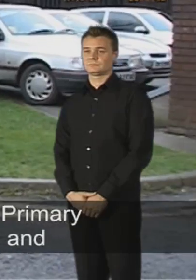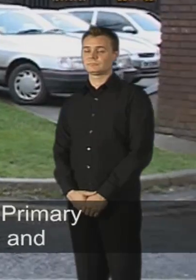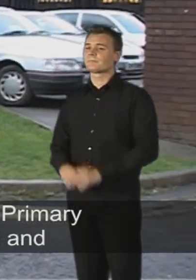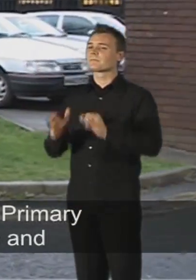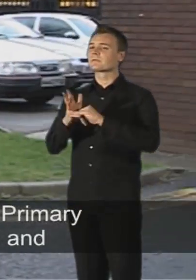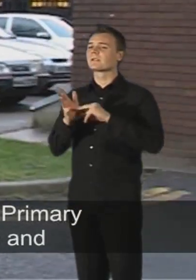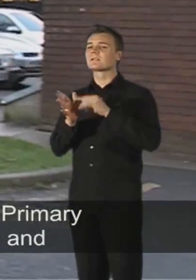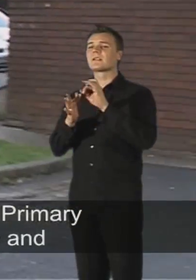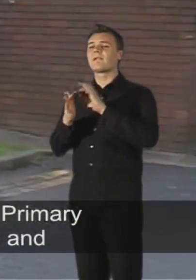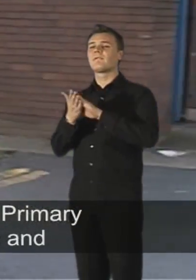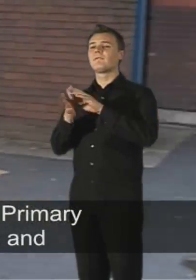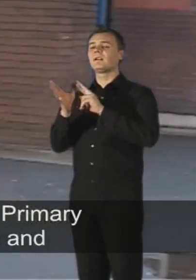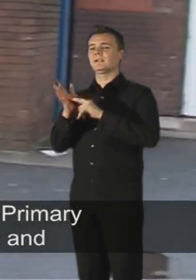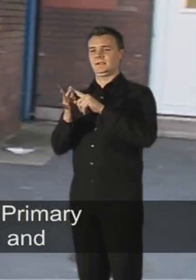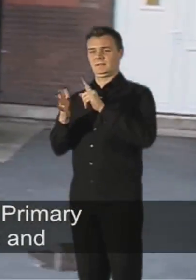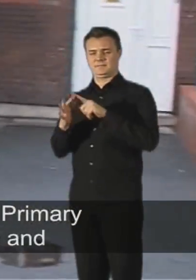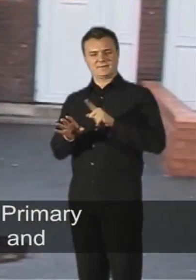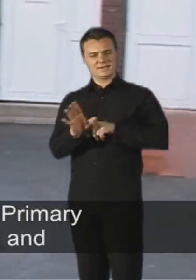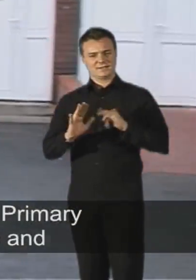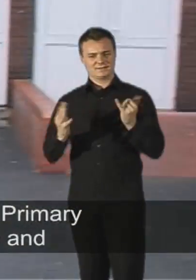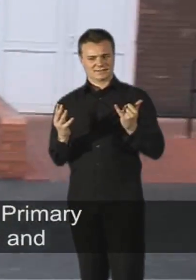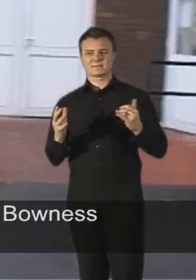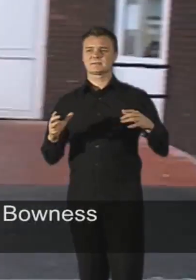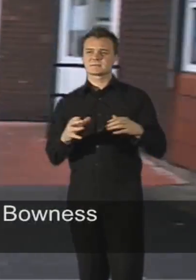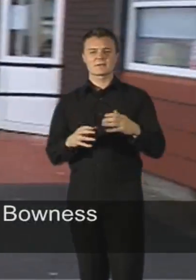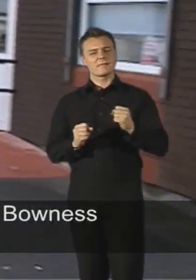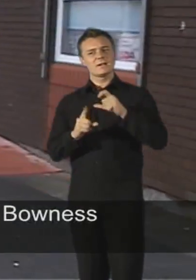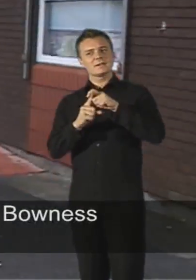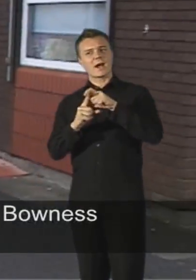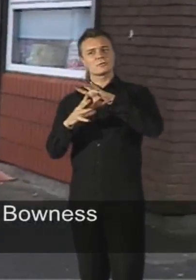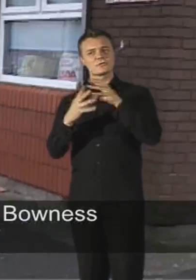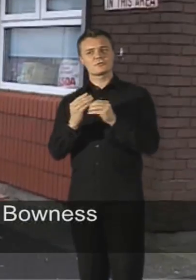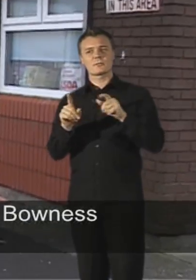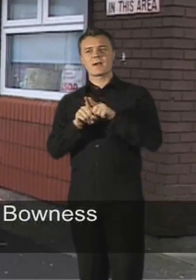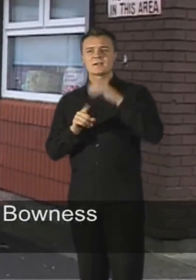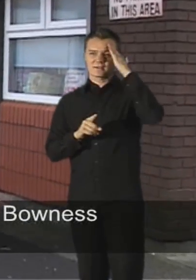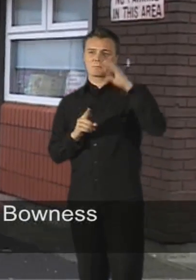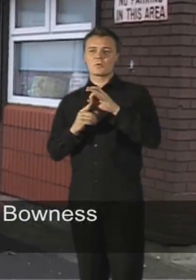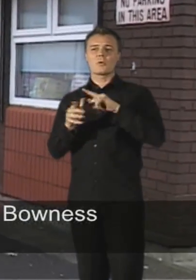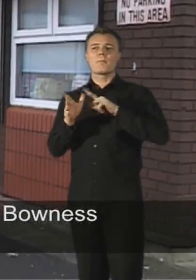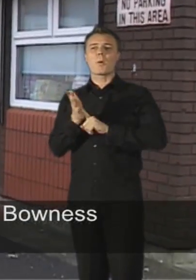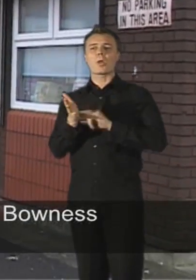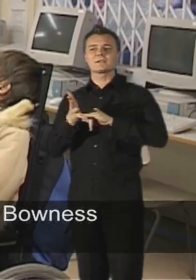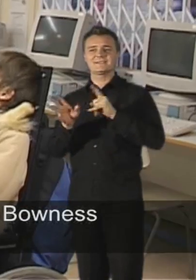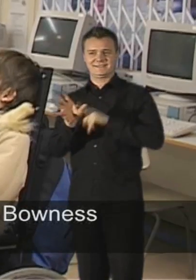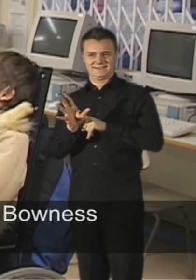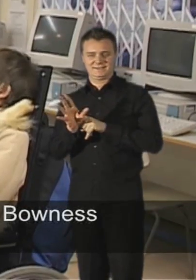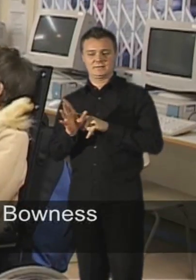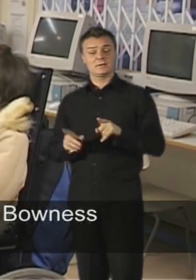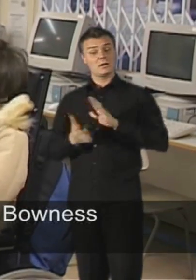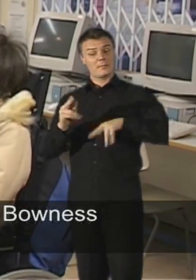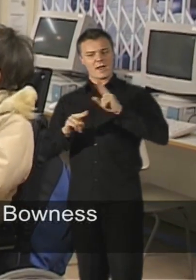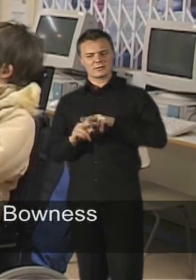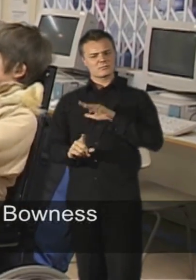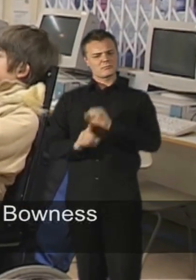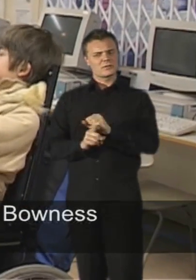Stephanie is in Year 6 at Bowness Primary School. She has Down syndrome and cerebral palsy. Her parents chose Bowness because of its can-do attitude.